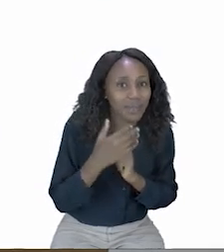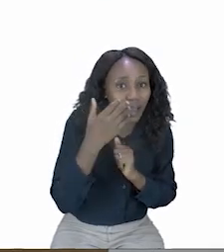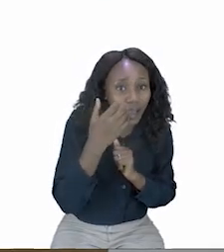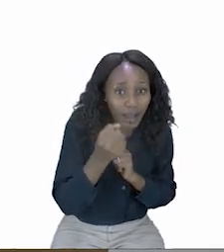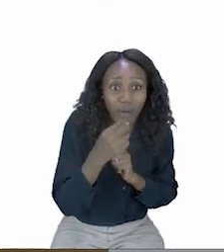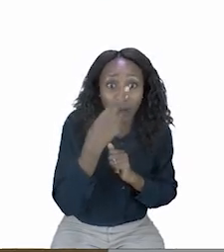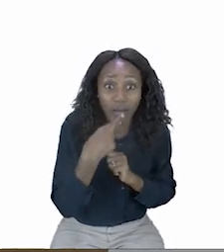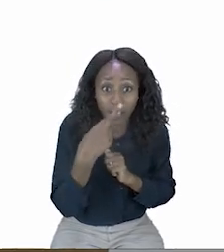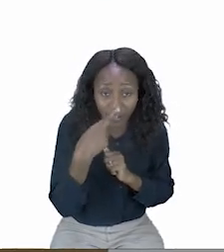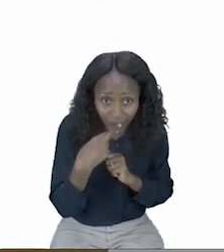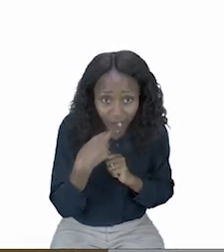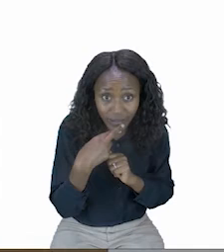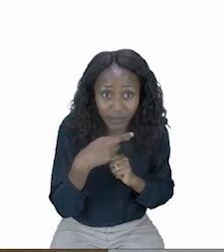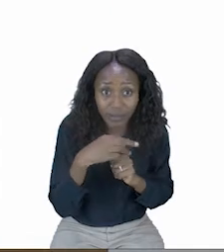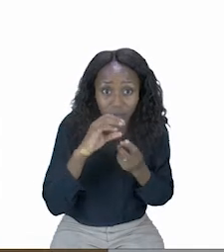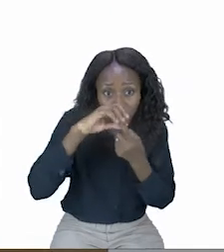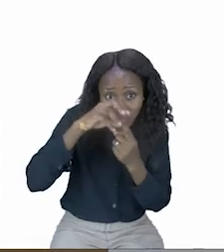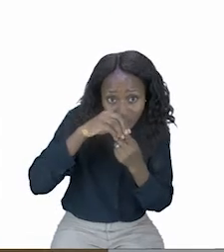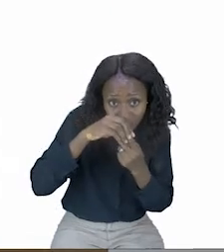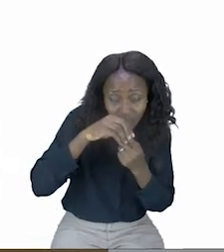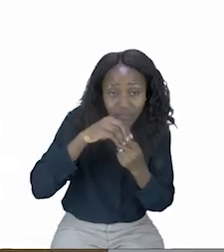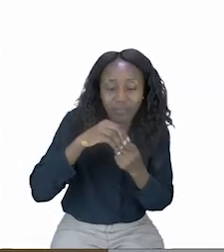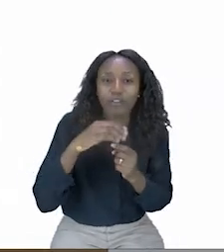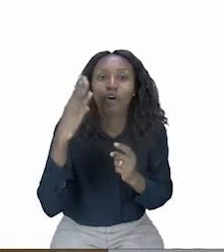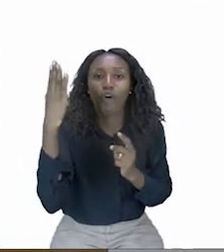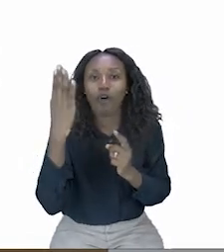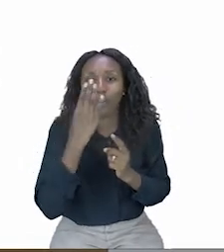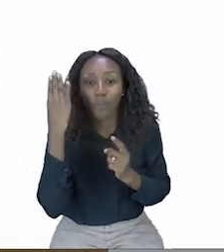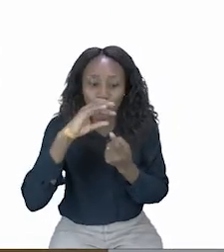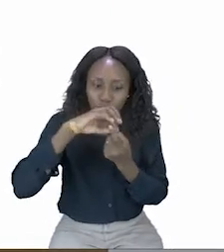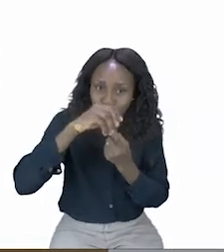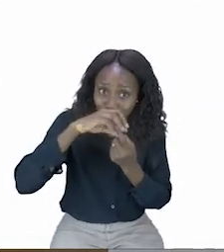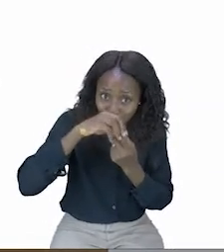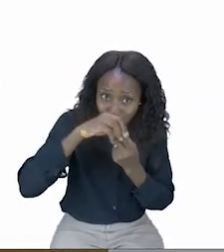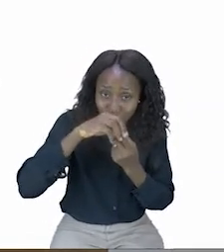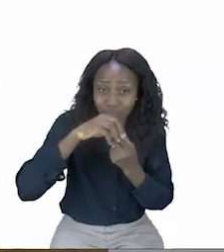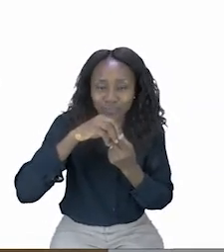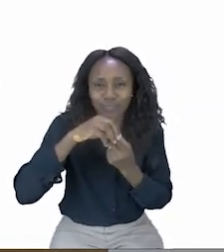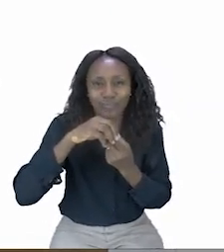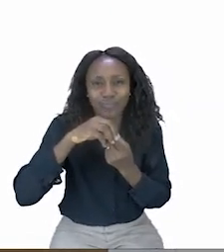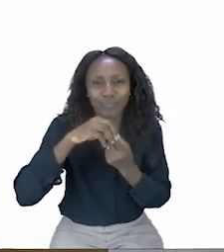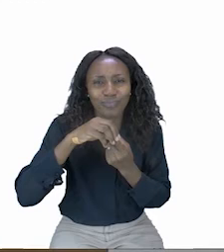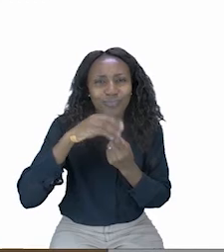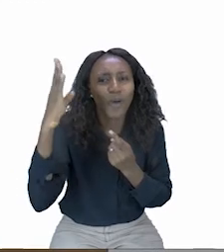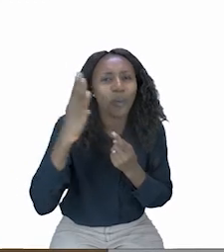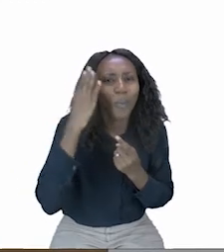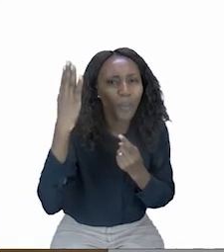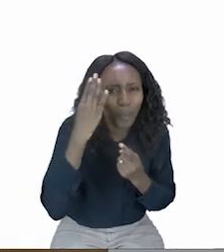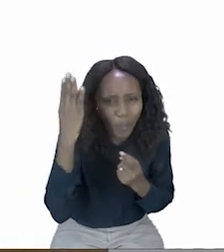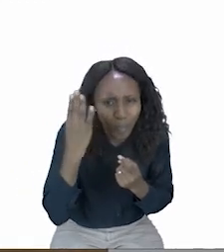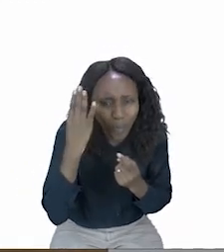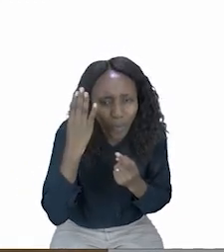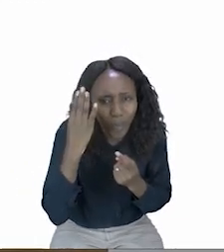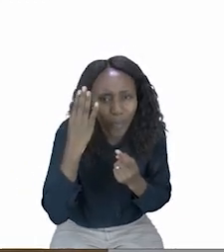counter and a blue counter. The blue one is going to be our